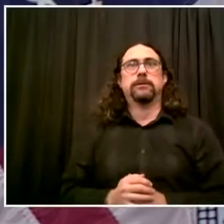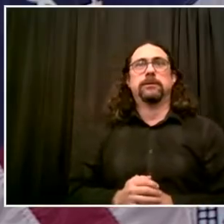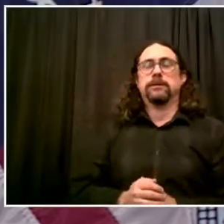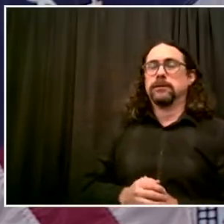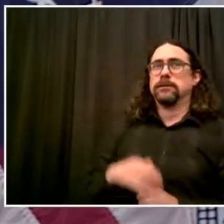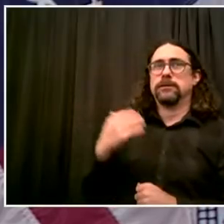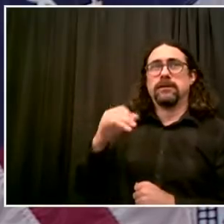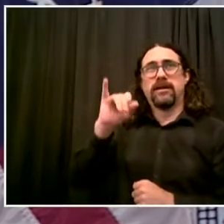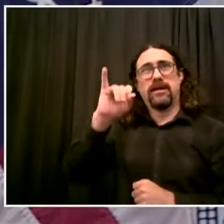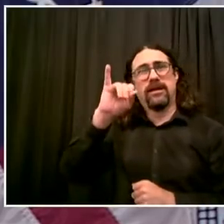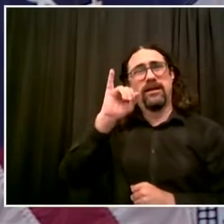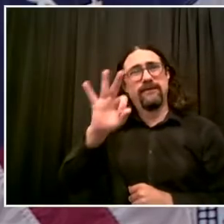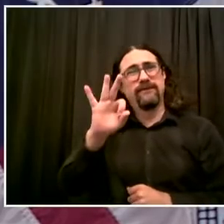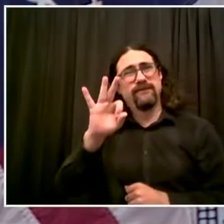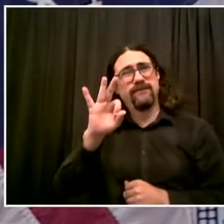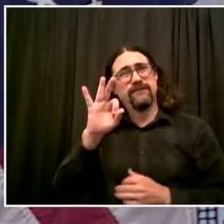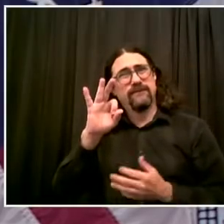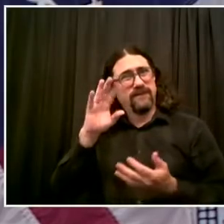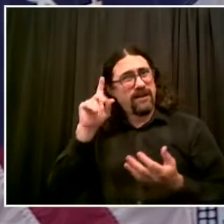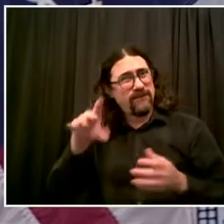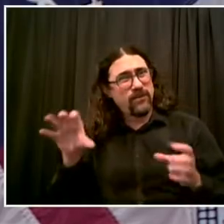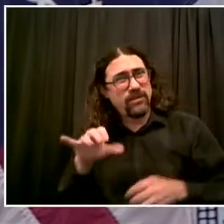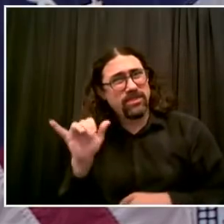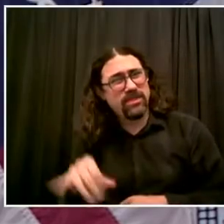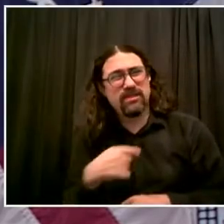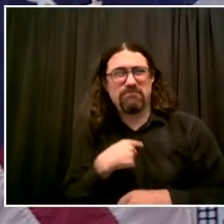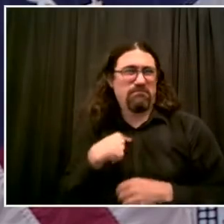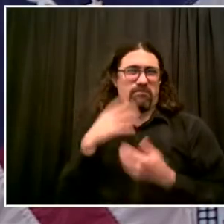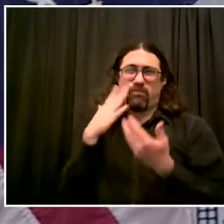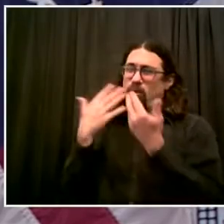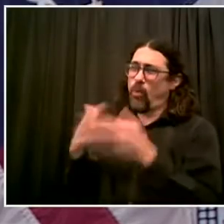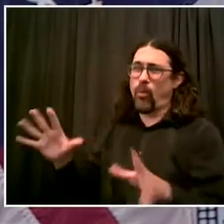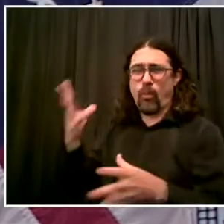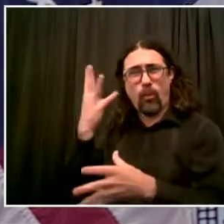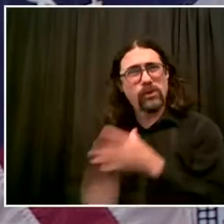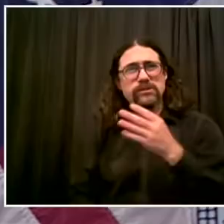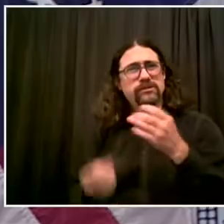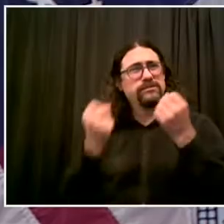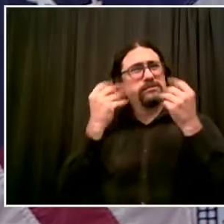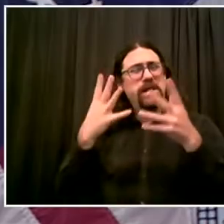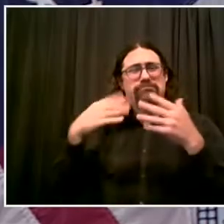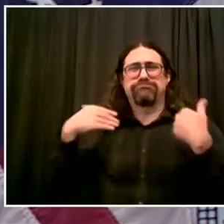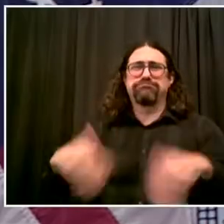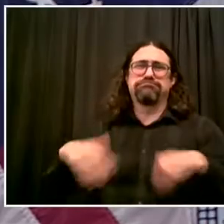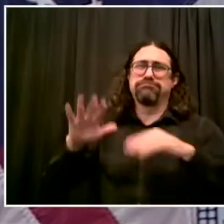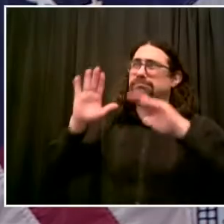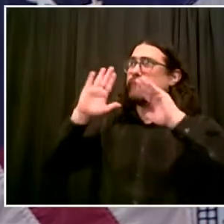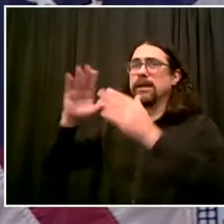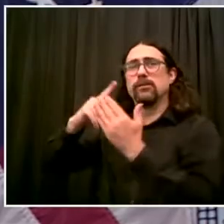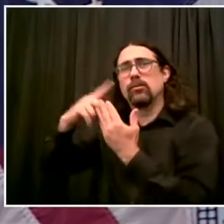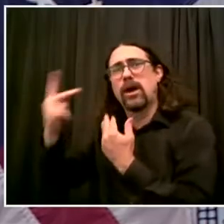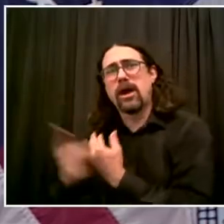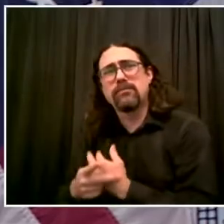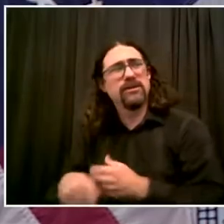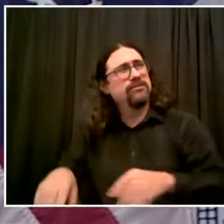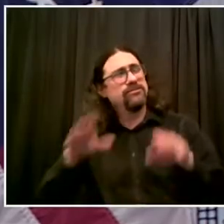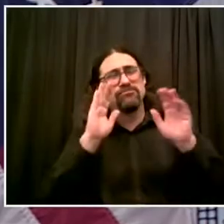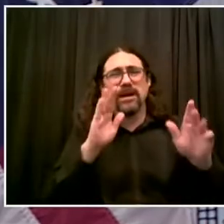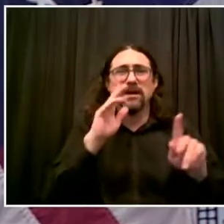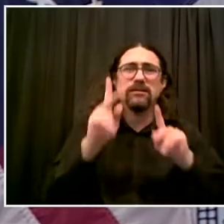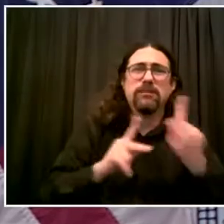per 100 million on an annualized basis. So we can get you the math on how that breaks out, but that's the number we're